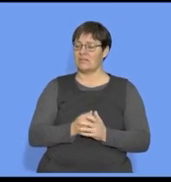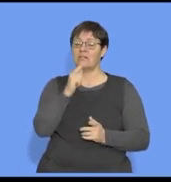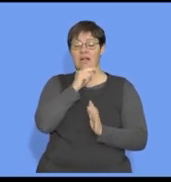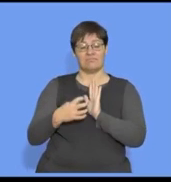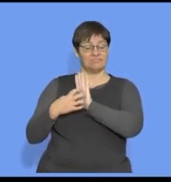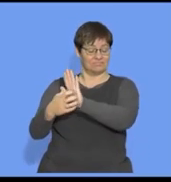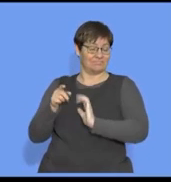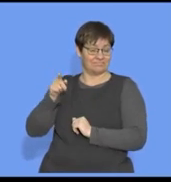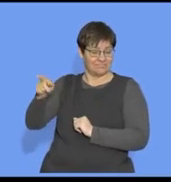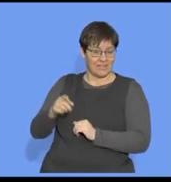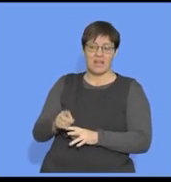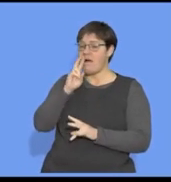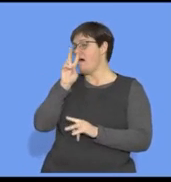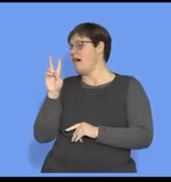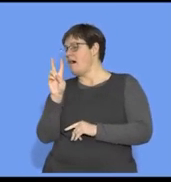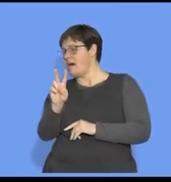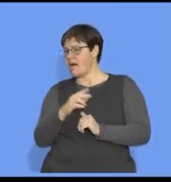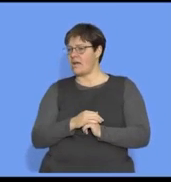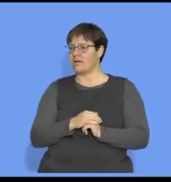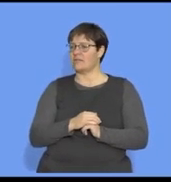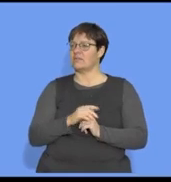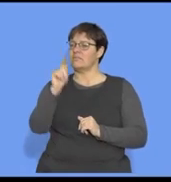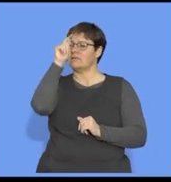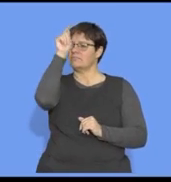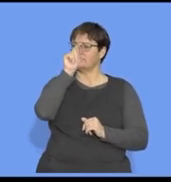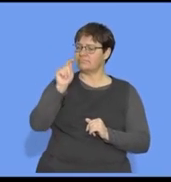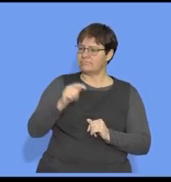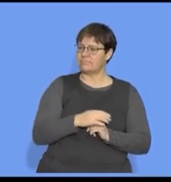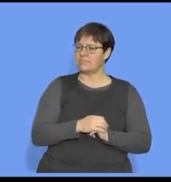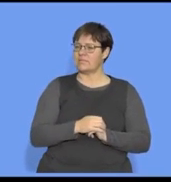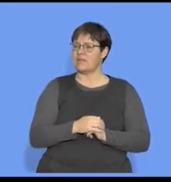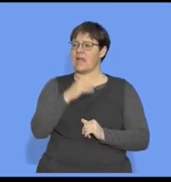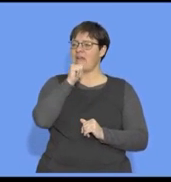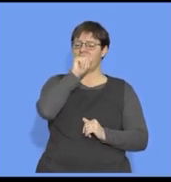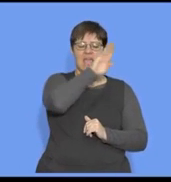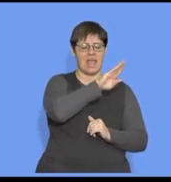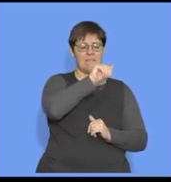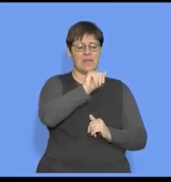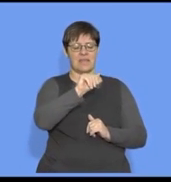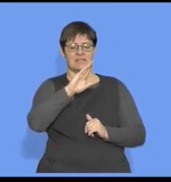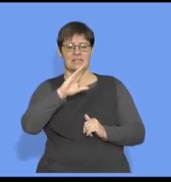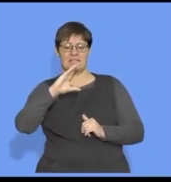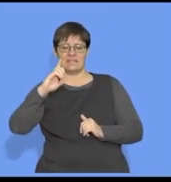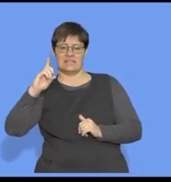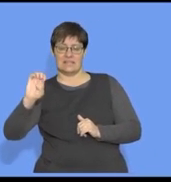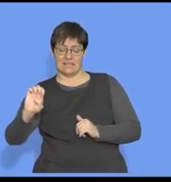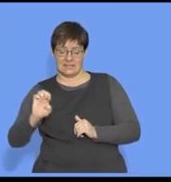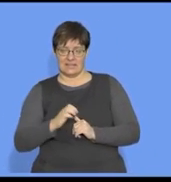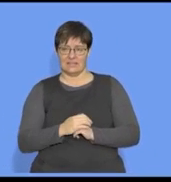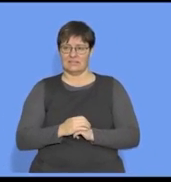We've got the diagram here. We study the diagram. We look at the part. We've got A, B, C, D,